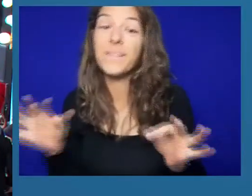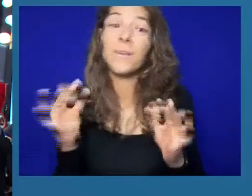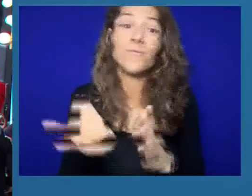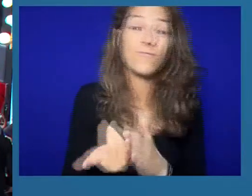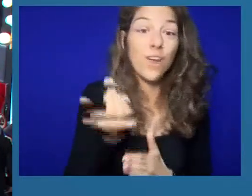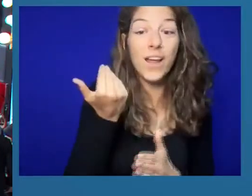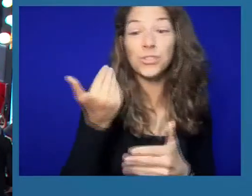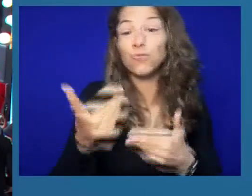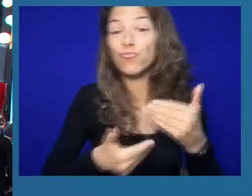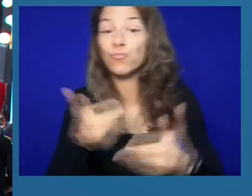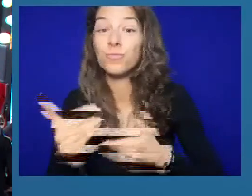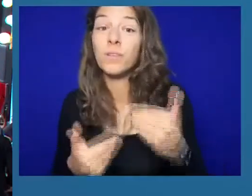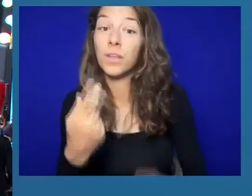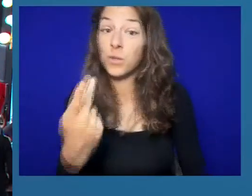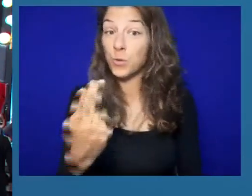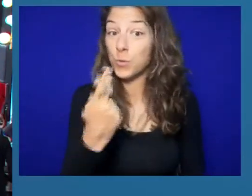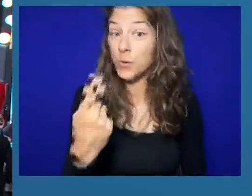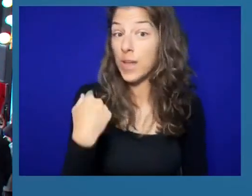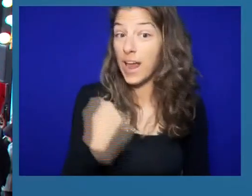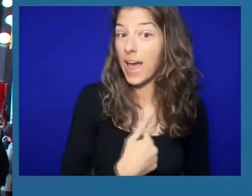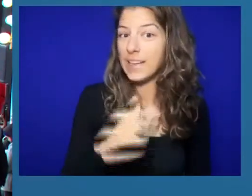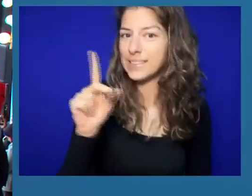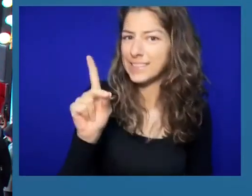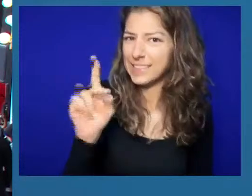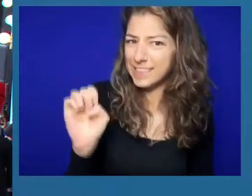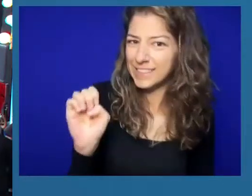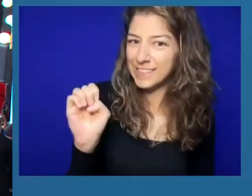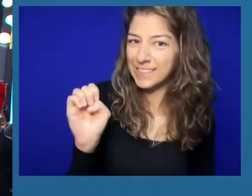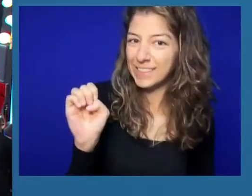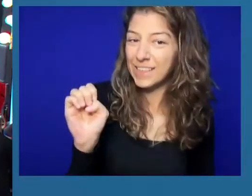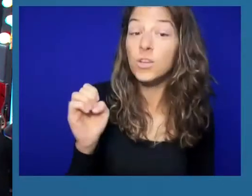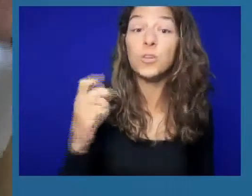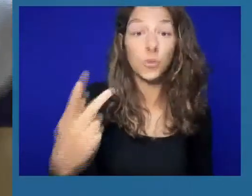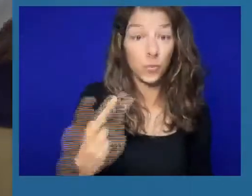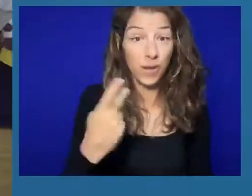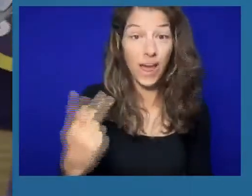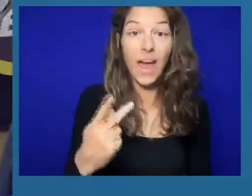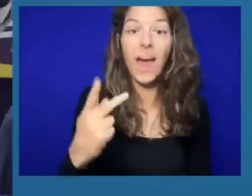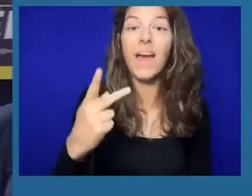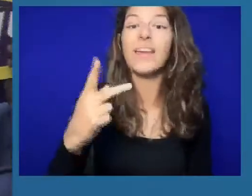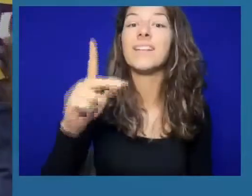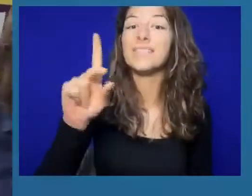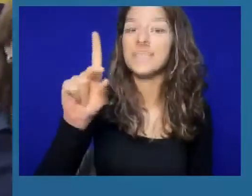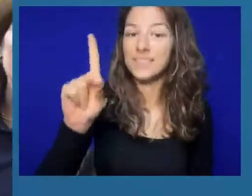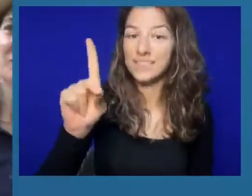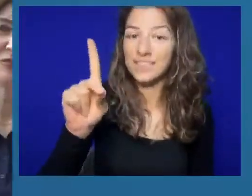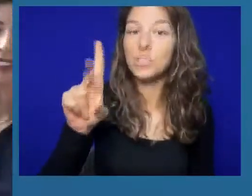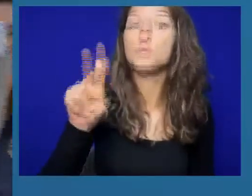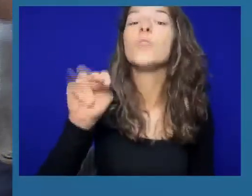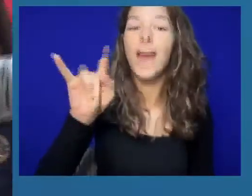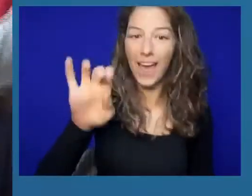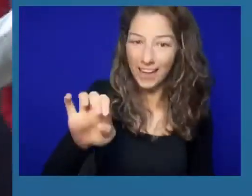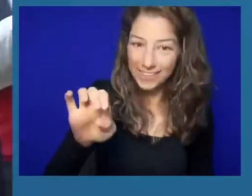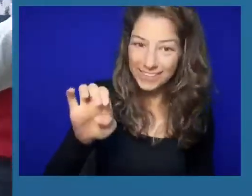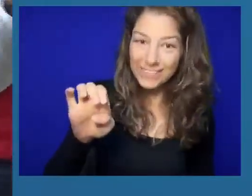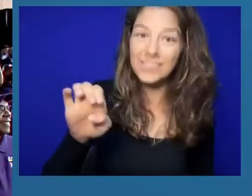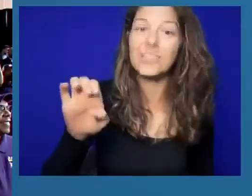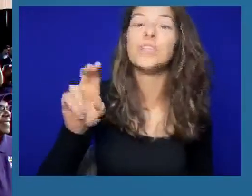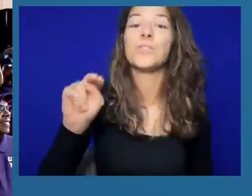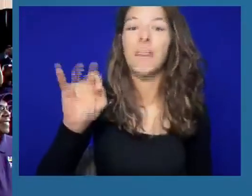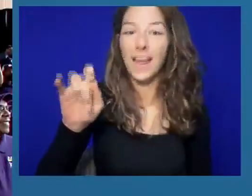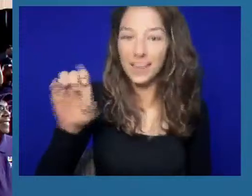way. UNITE. Yeah. Now everybody, UNITE. Yeah. UNITE.